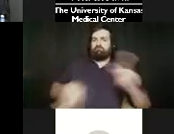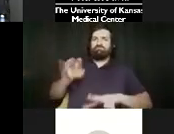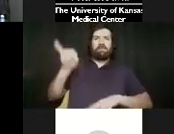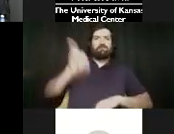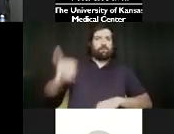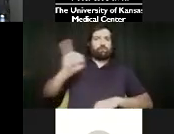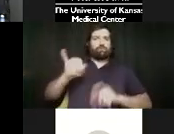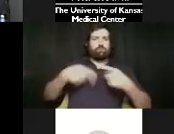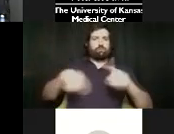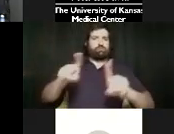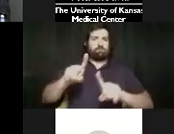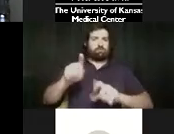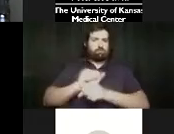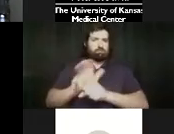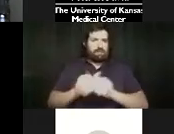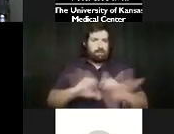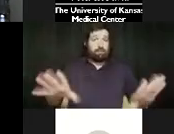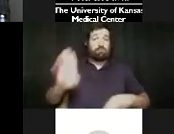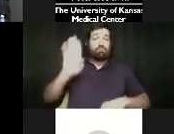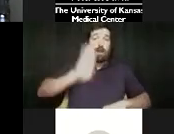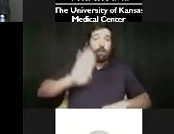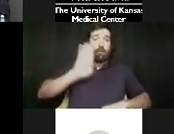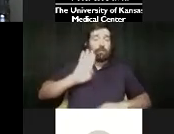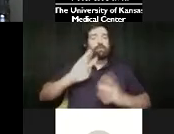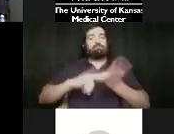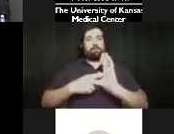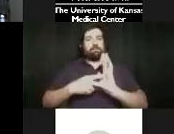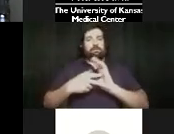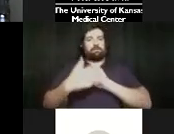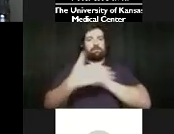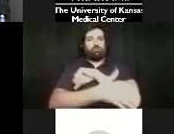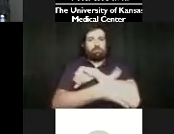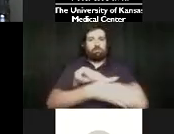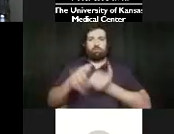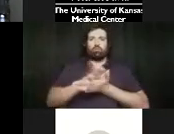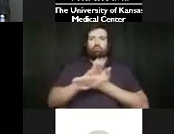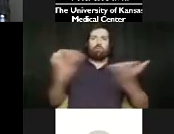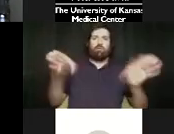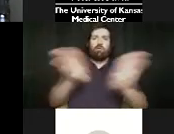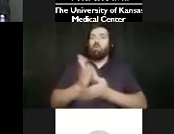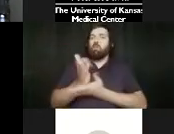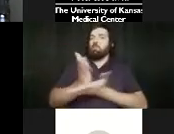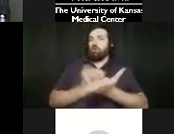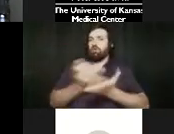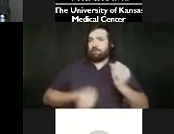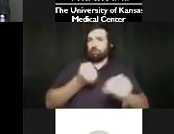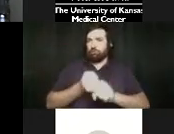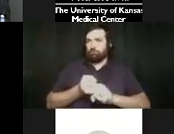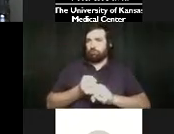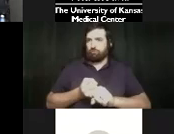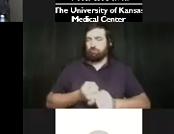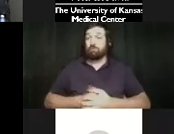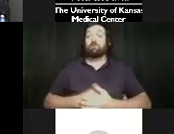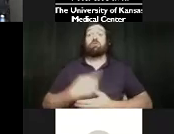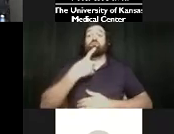pandemic, the brown color represents countries where schools were closed for part of the year. Red